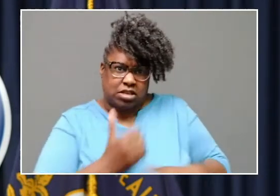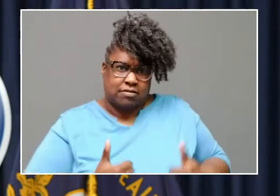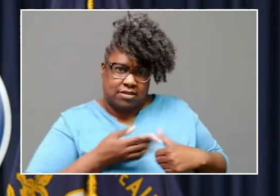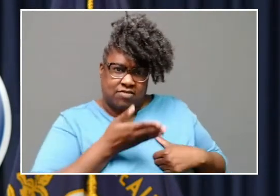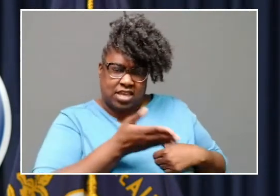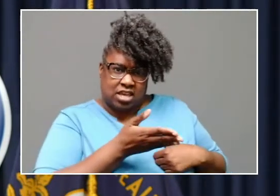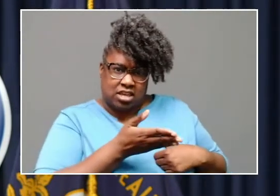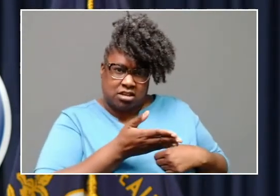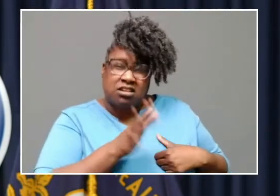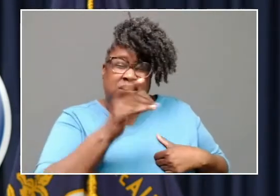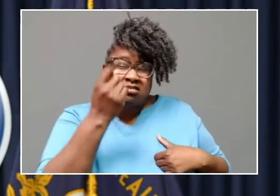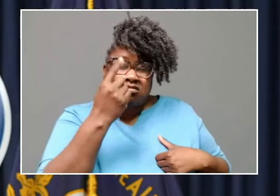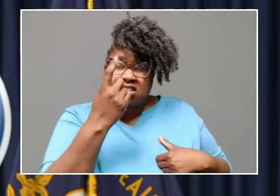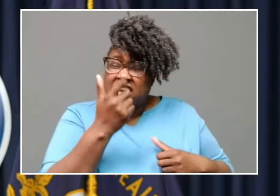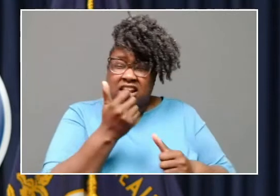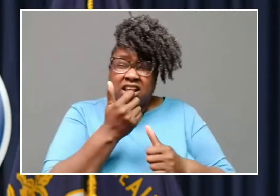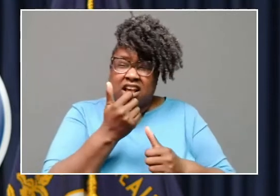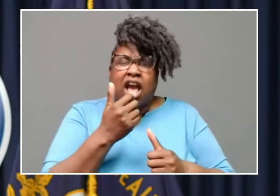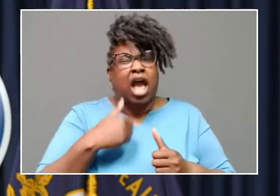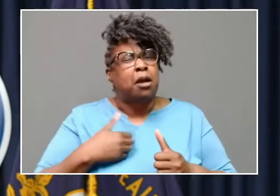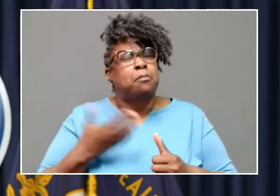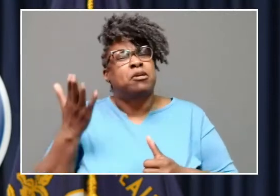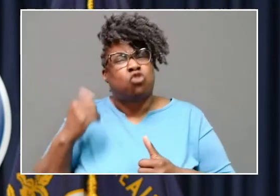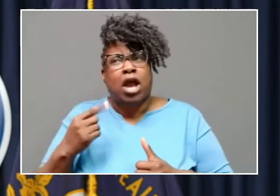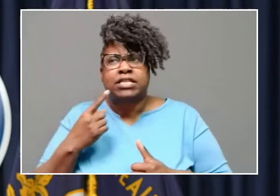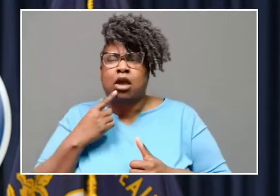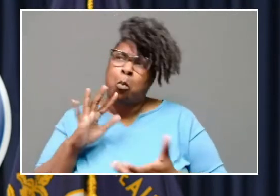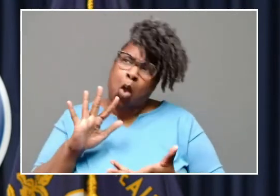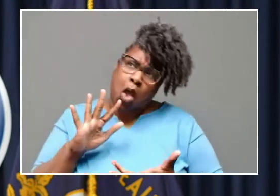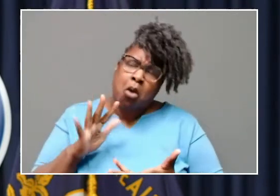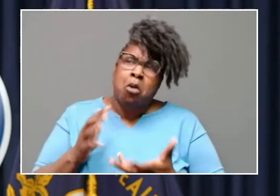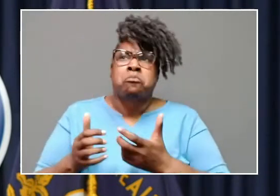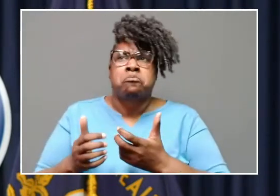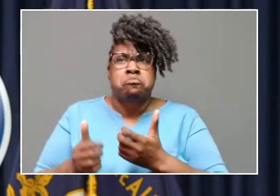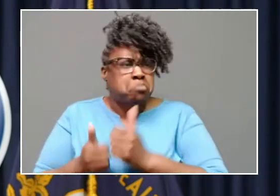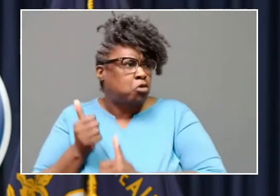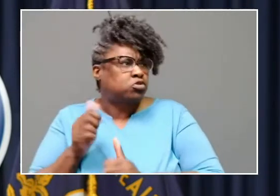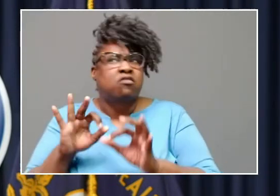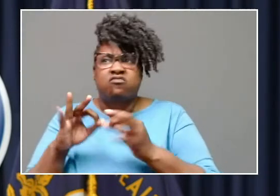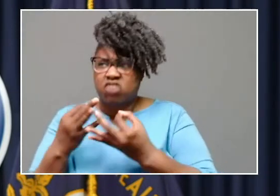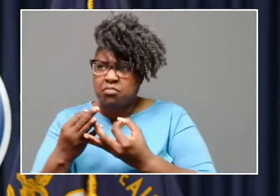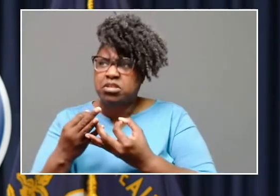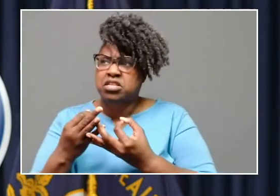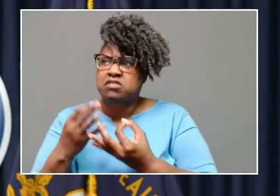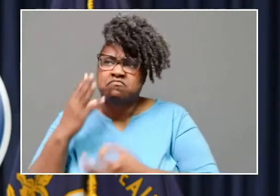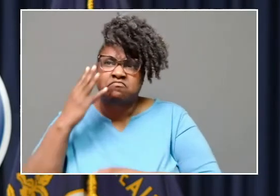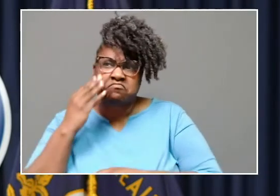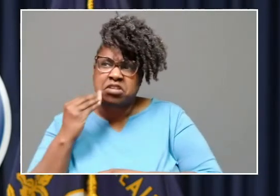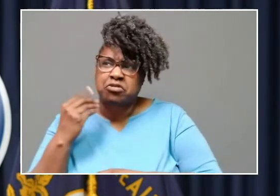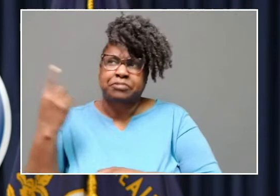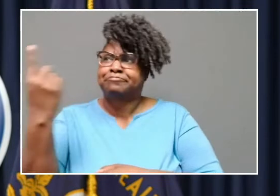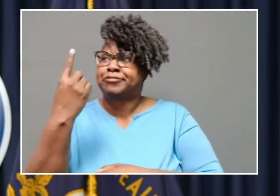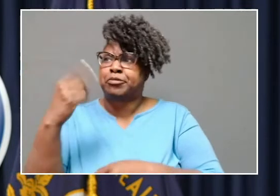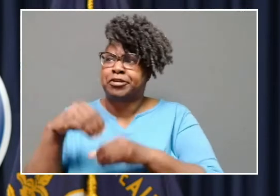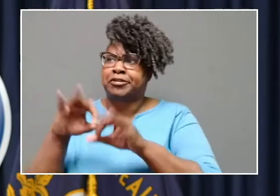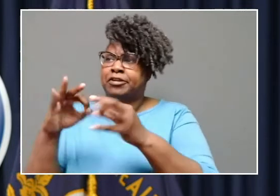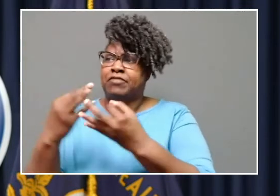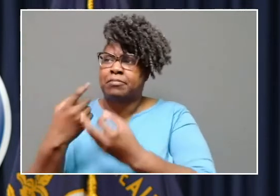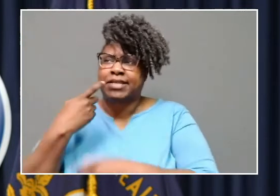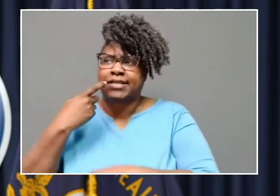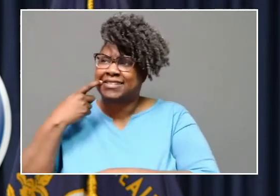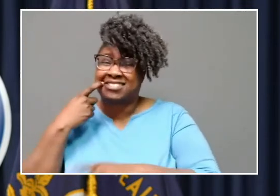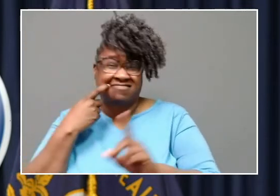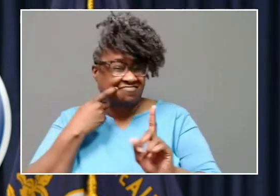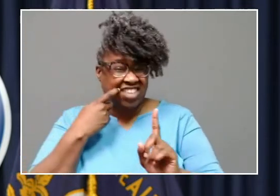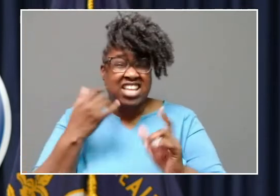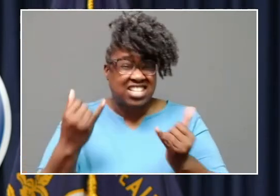in Kentucky, I used to say almost, it's now every family in Kentucky has been touched by addiction in some way, with most of them having suffered a loss of a